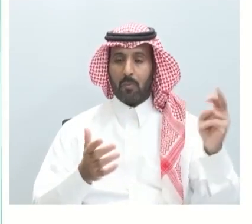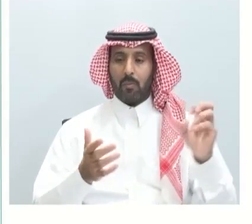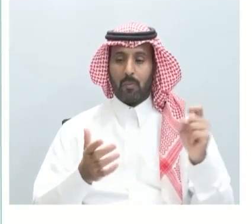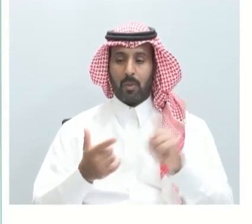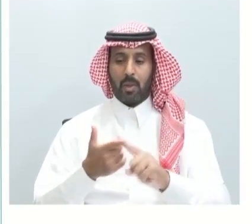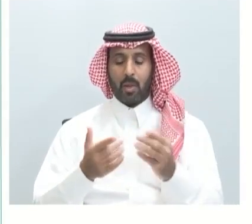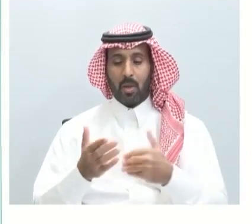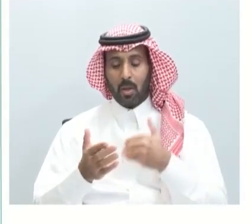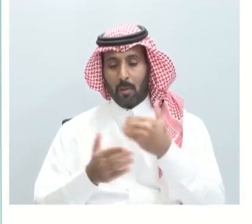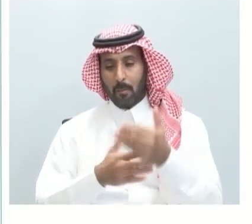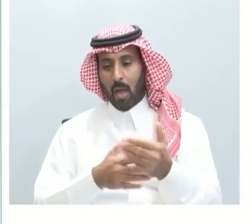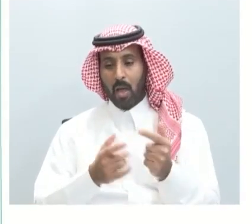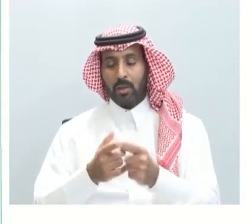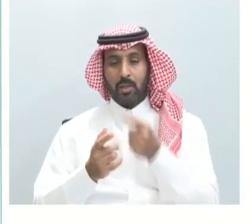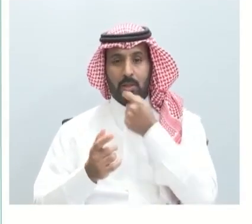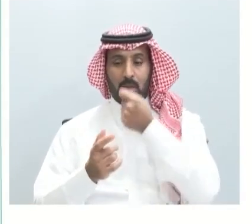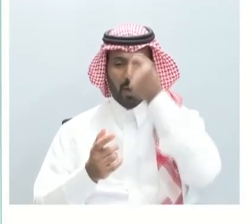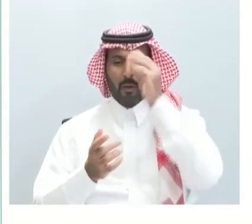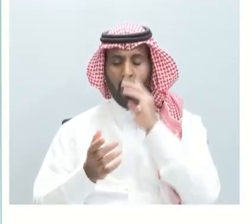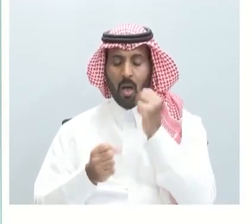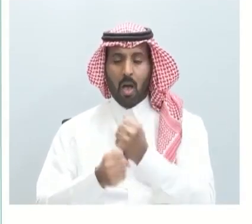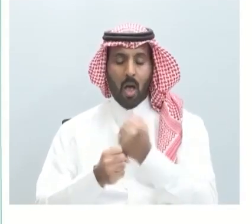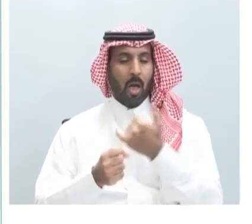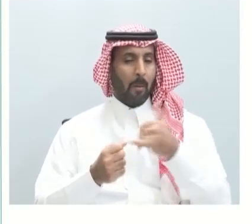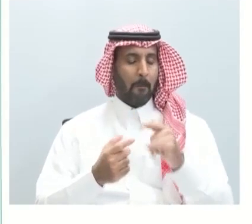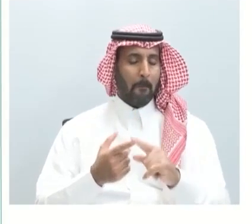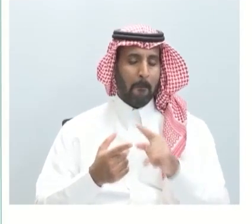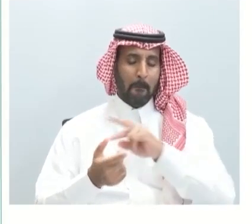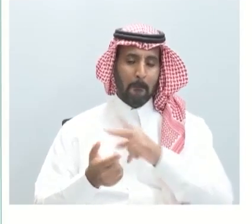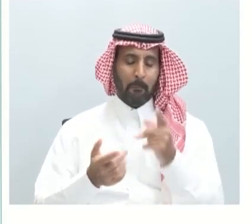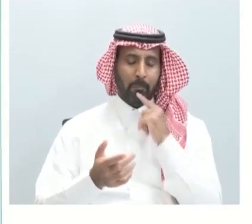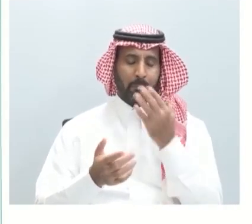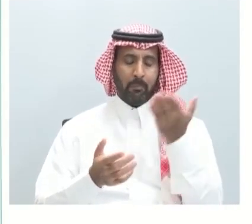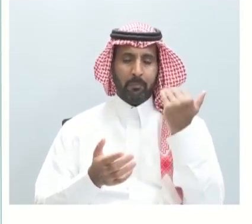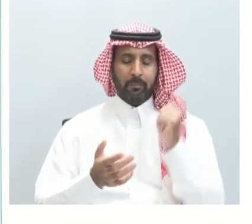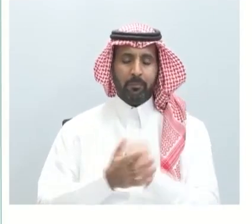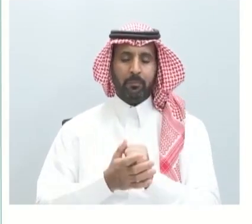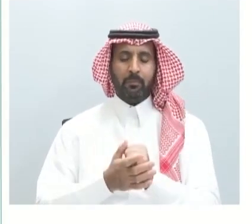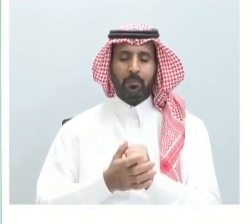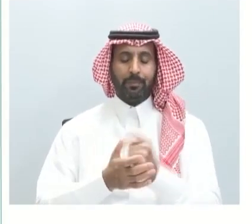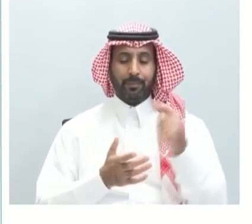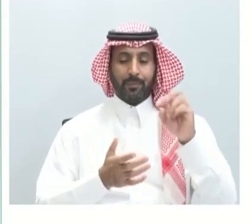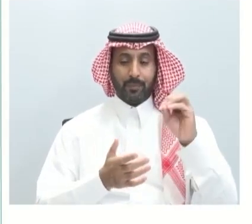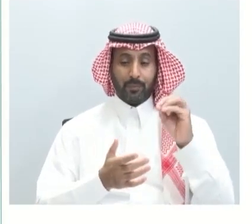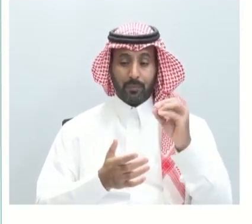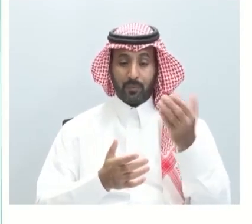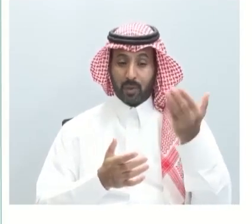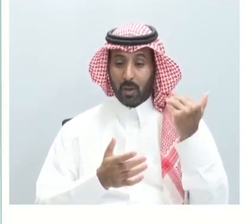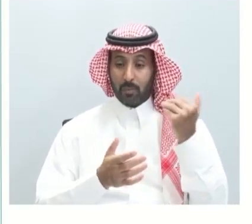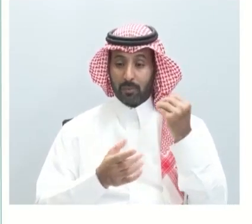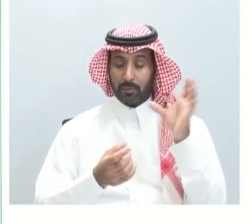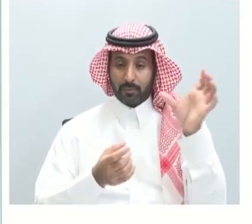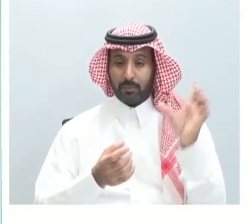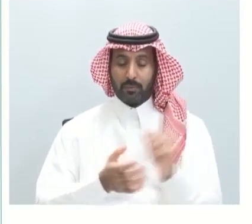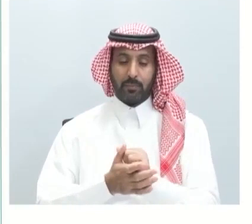comes after the adjectives and adverbs, unlike two, which comes before. For example, she can reach the shelf.